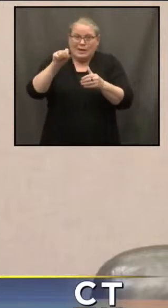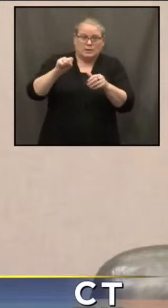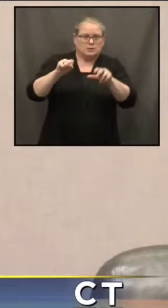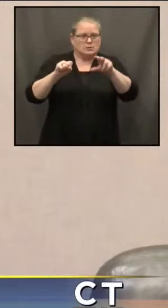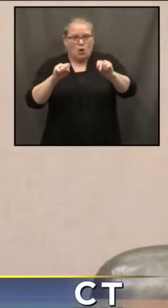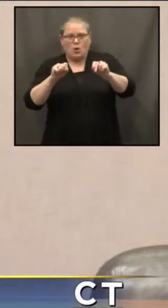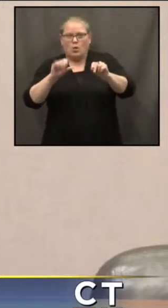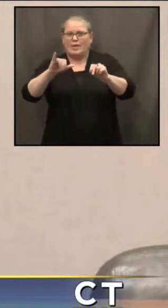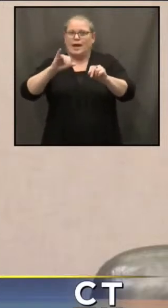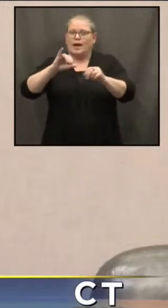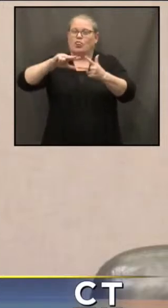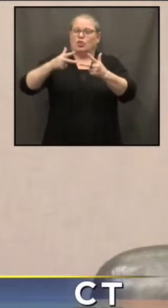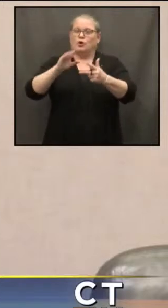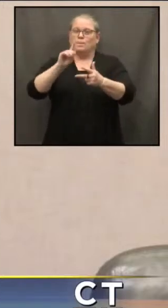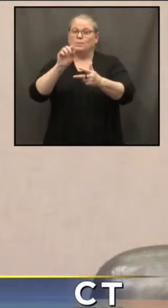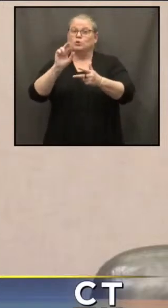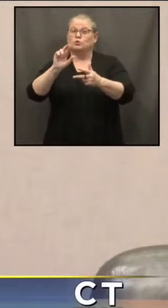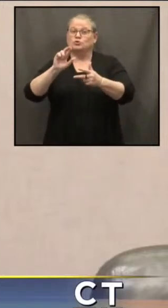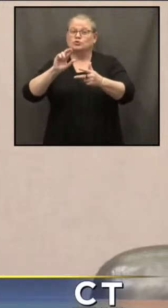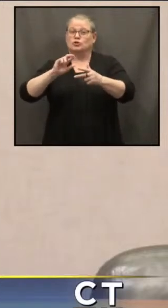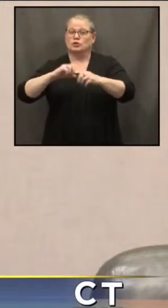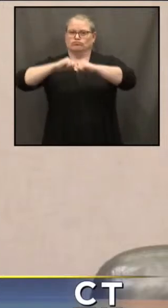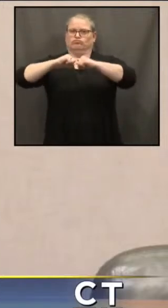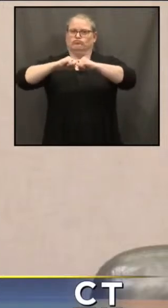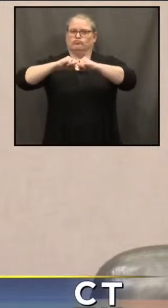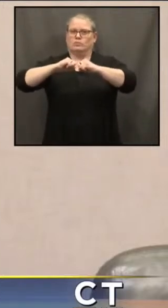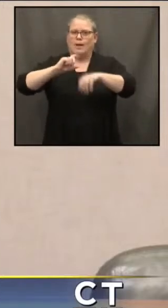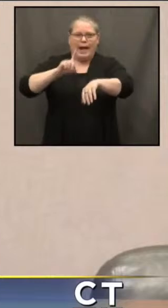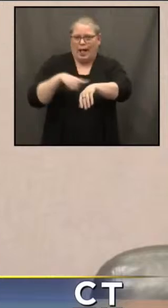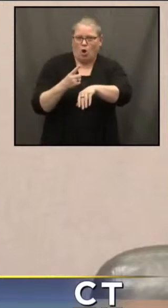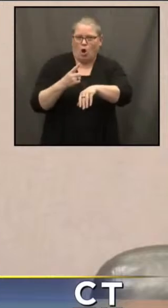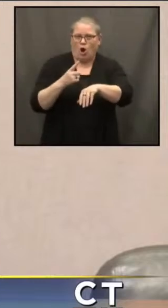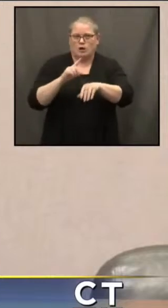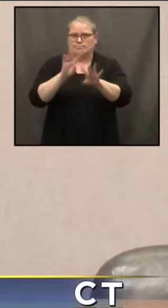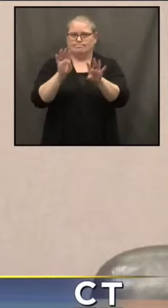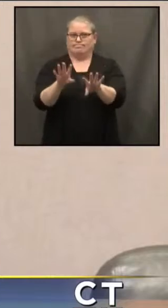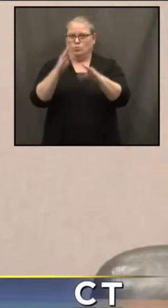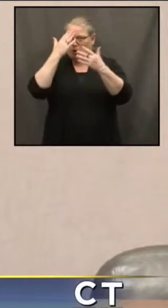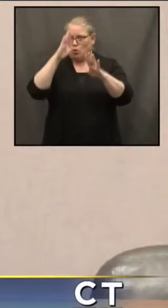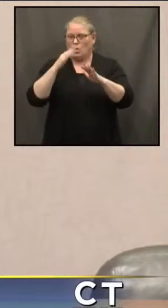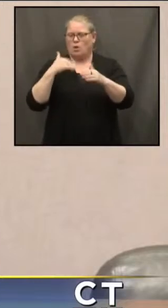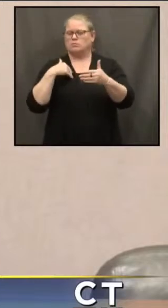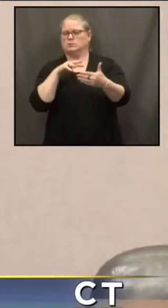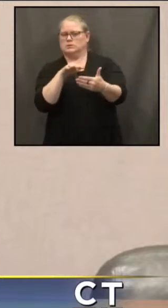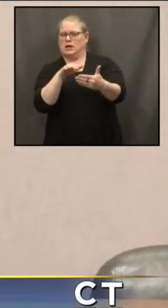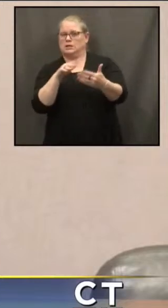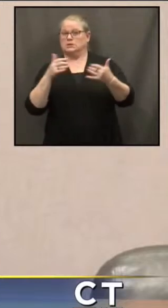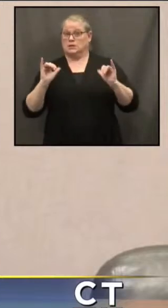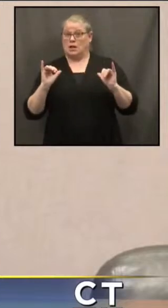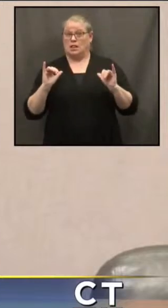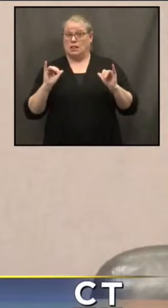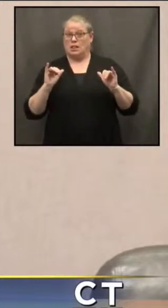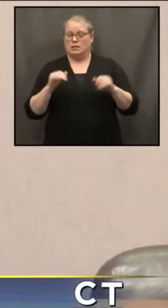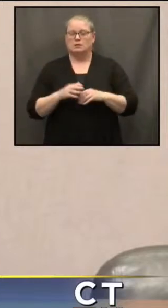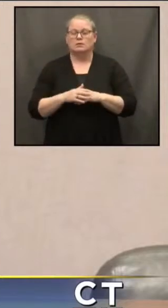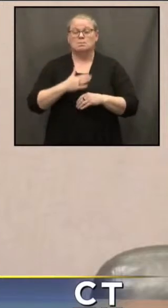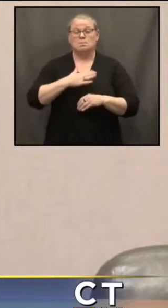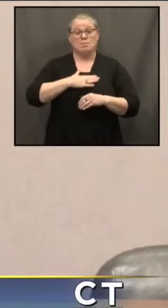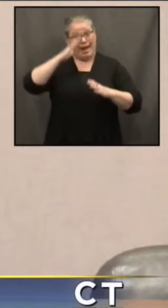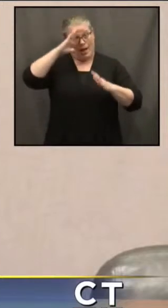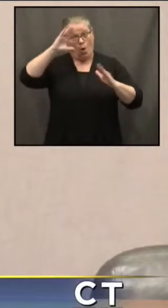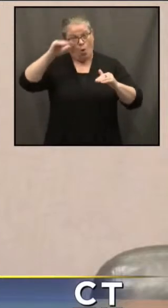long that booster immunity will last. My hope is that boosters will get us through this